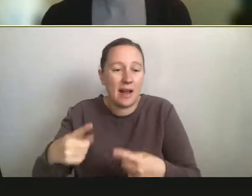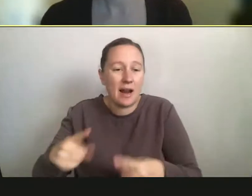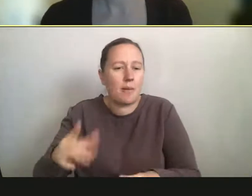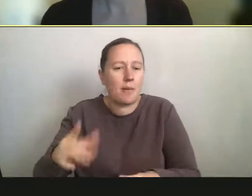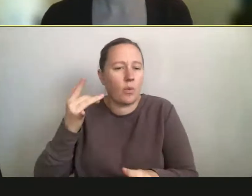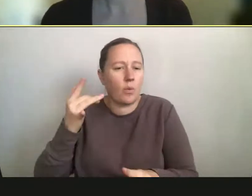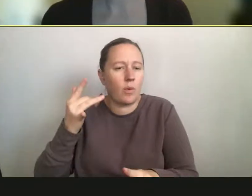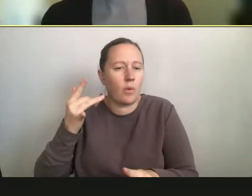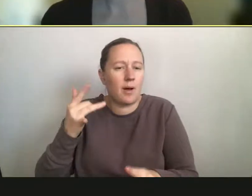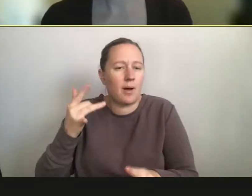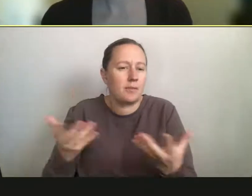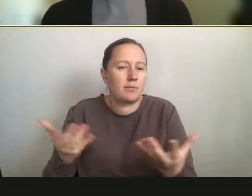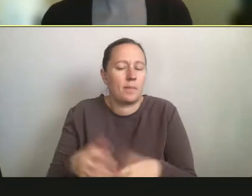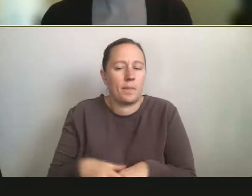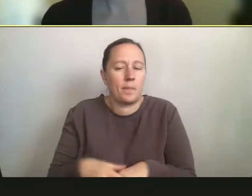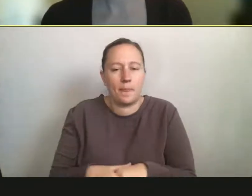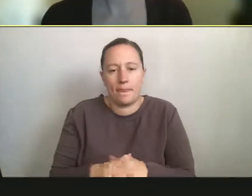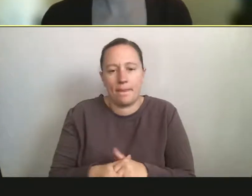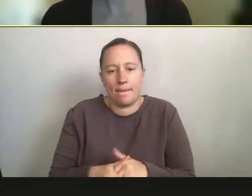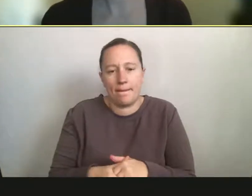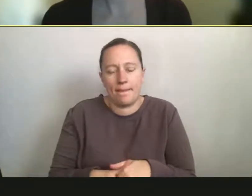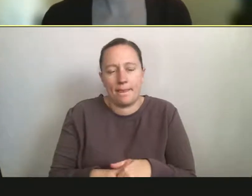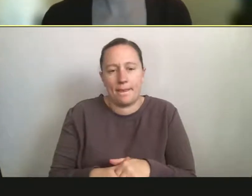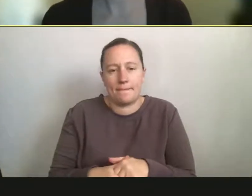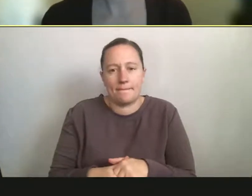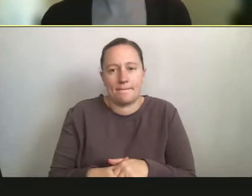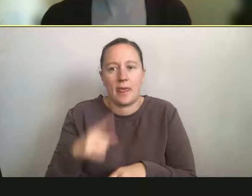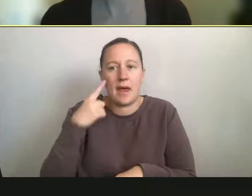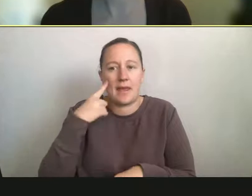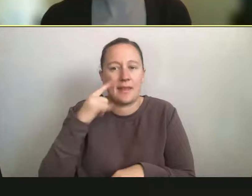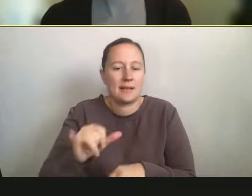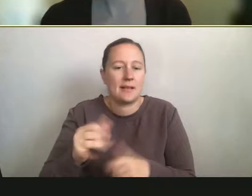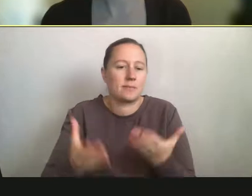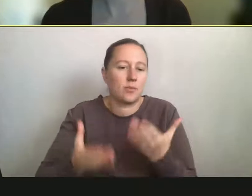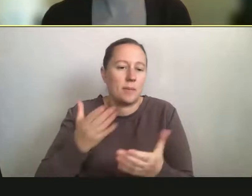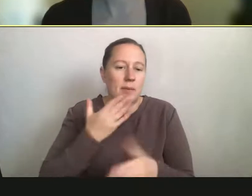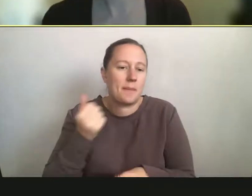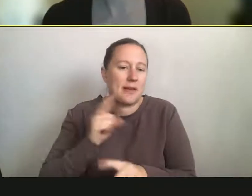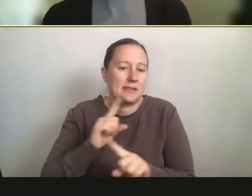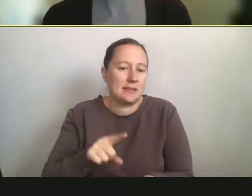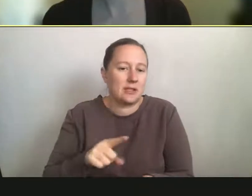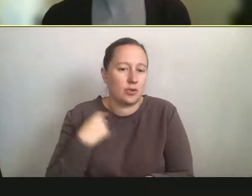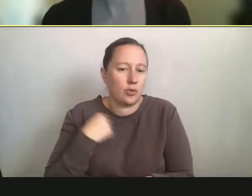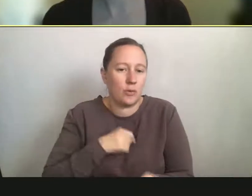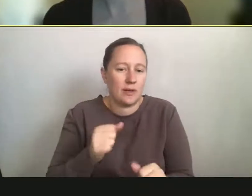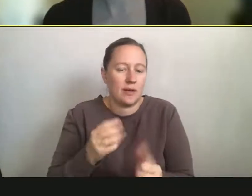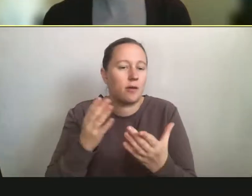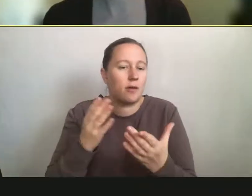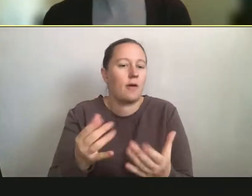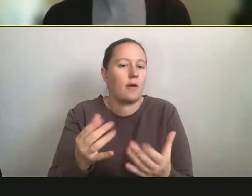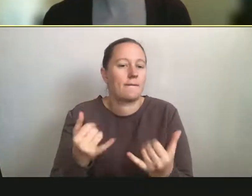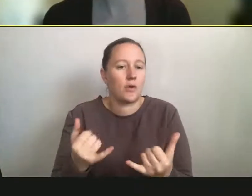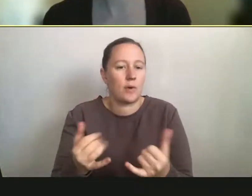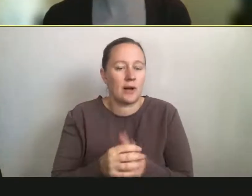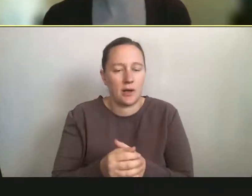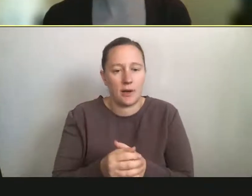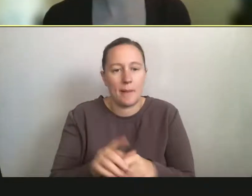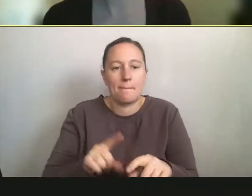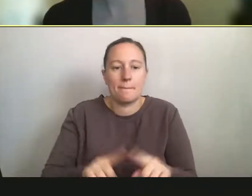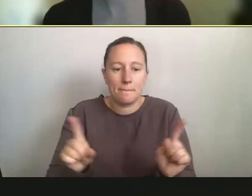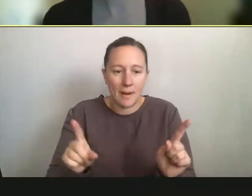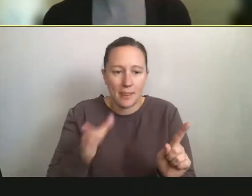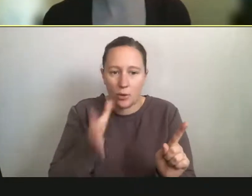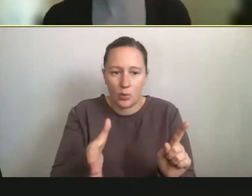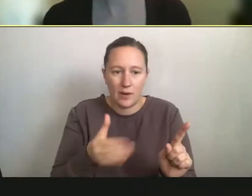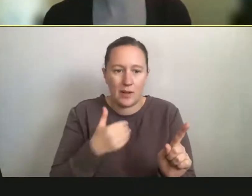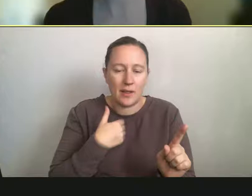addressed? And so I think that's probably the best answer we can offer at this point, that there will be really